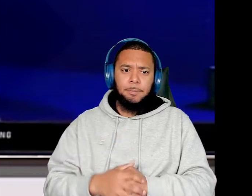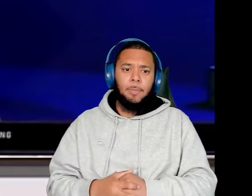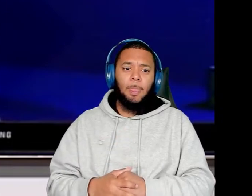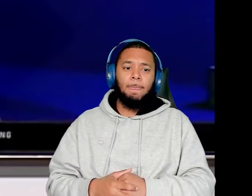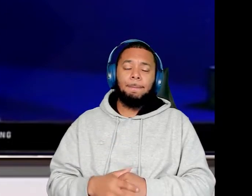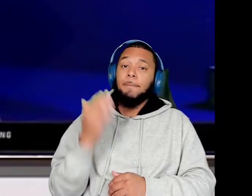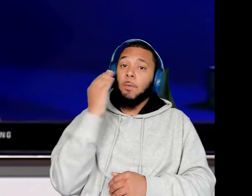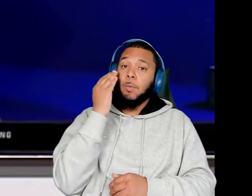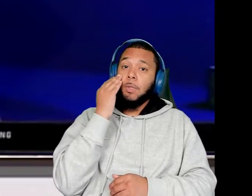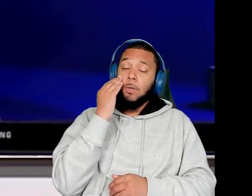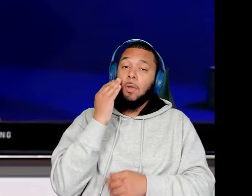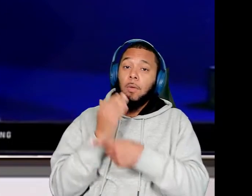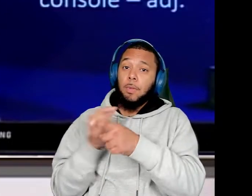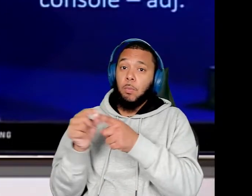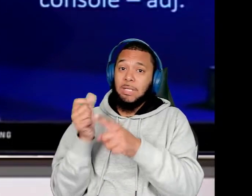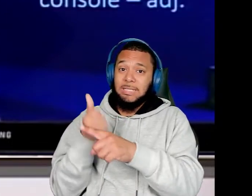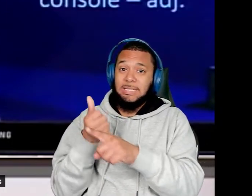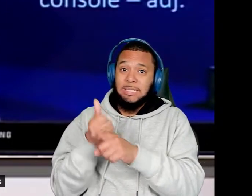an adjective.